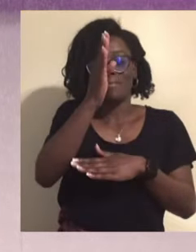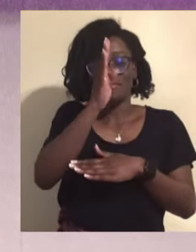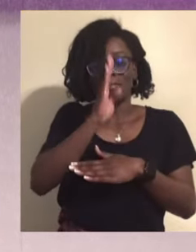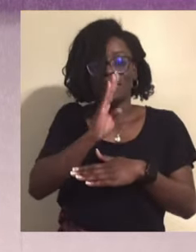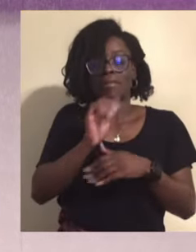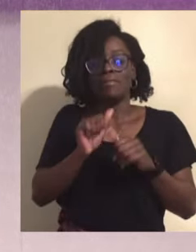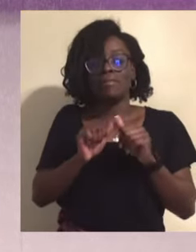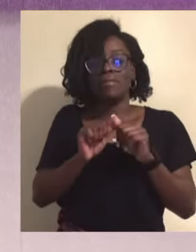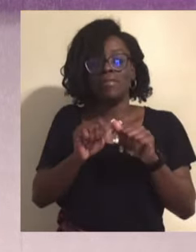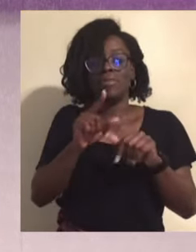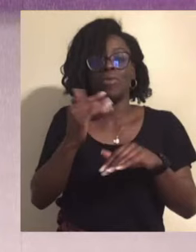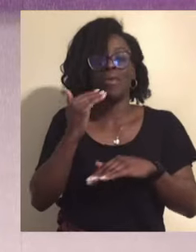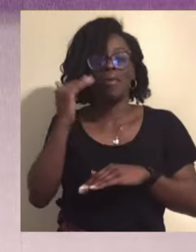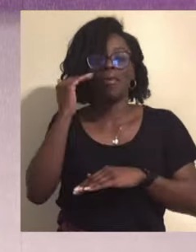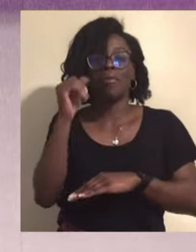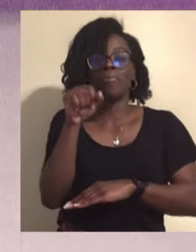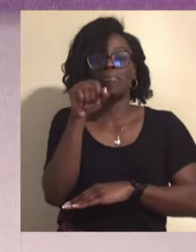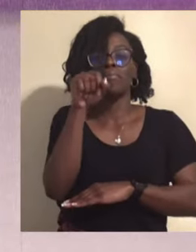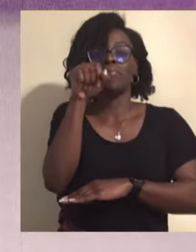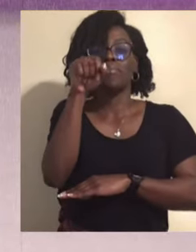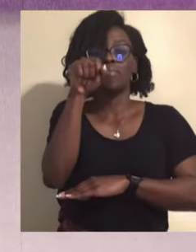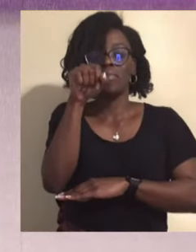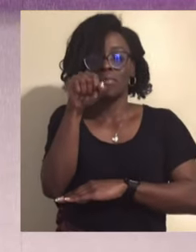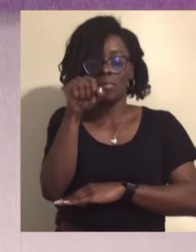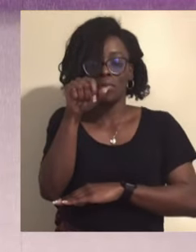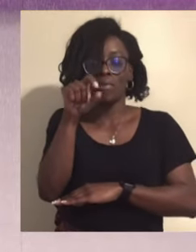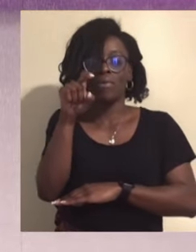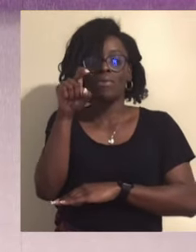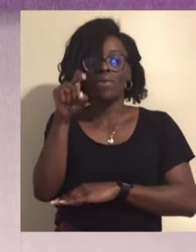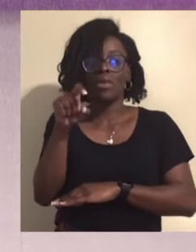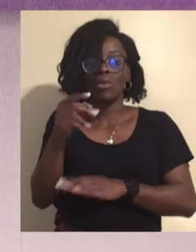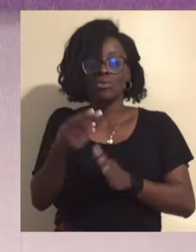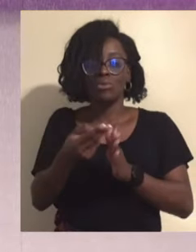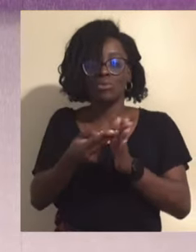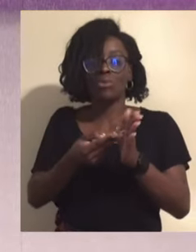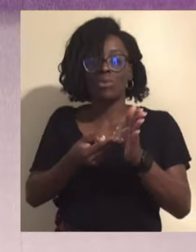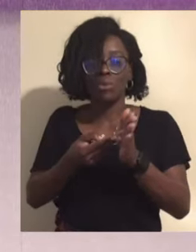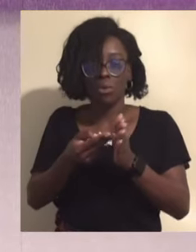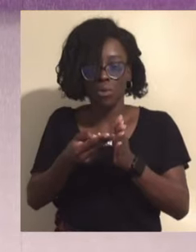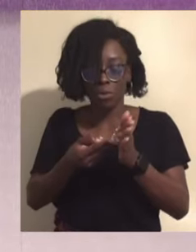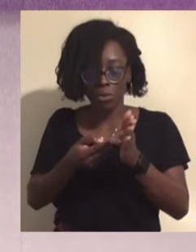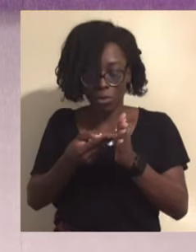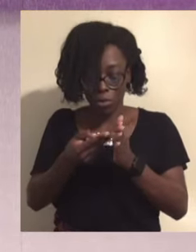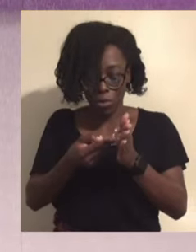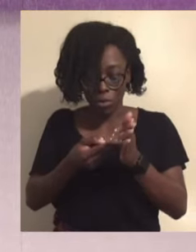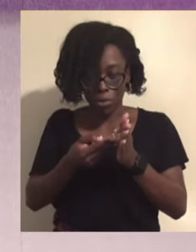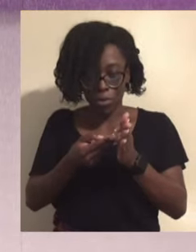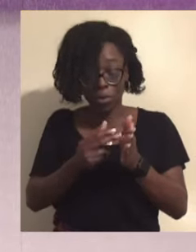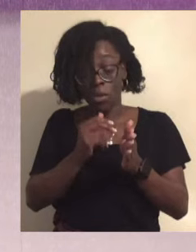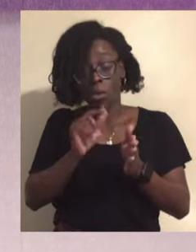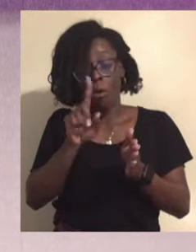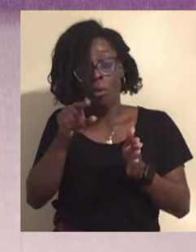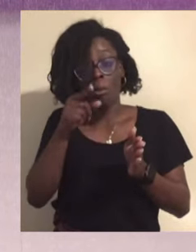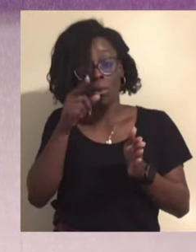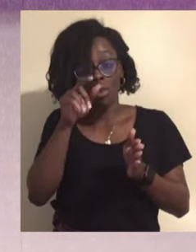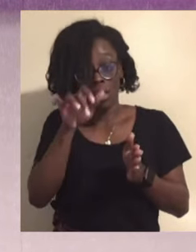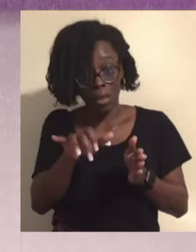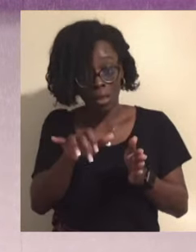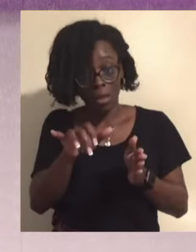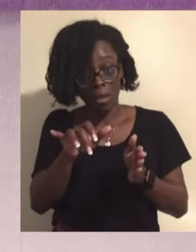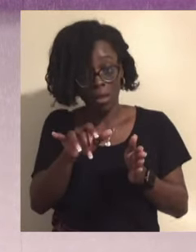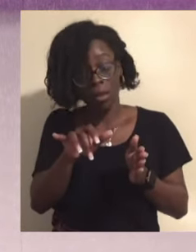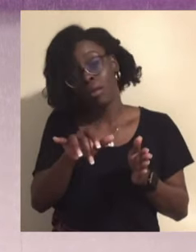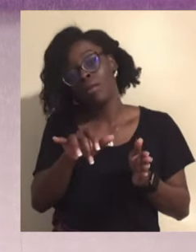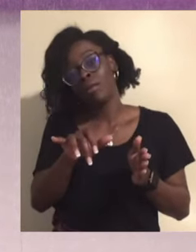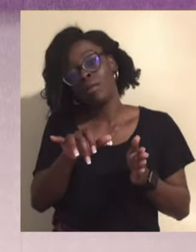need truth. And not only do you need truth, but you need tools. And here's the thing, you